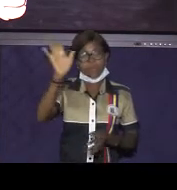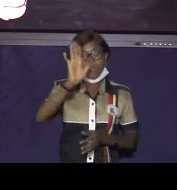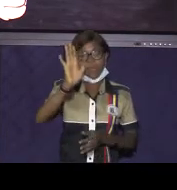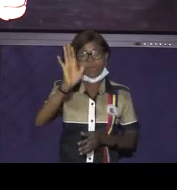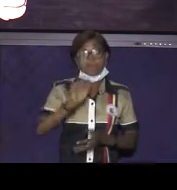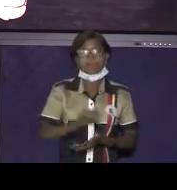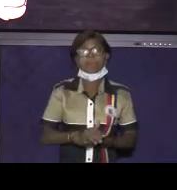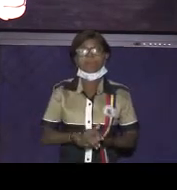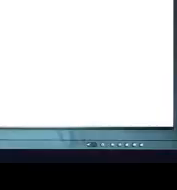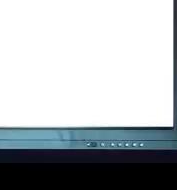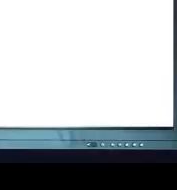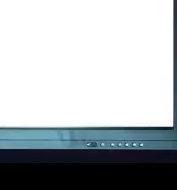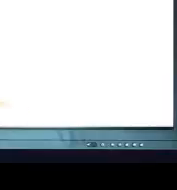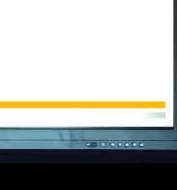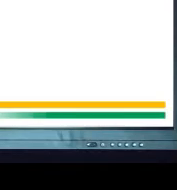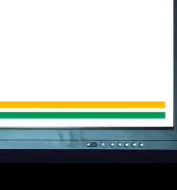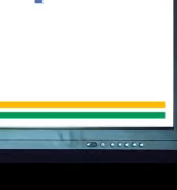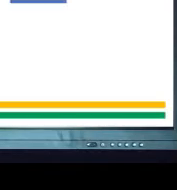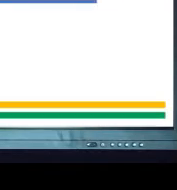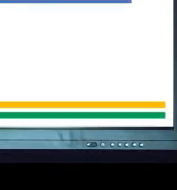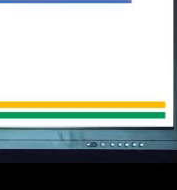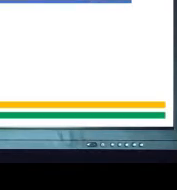Bye.